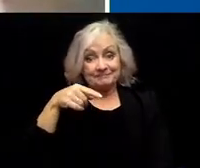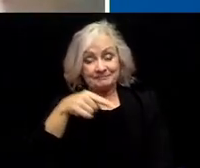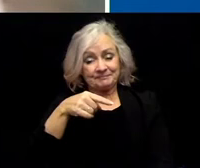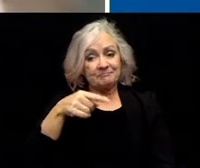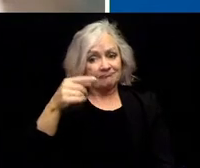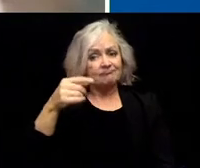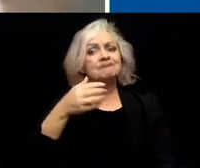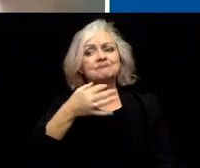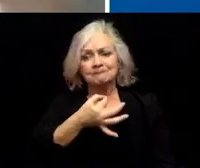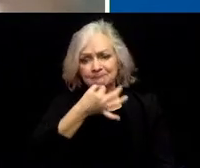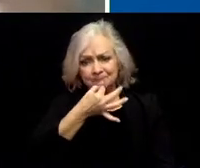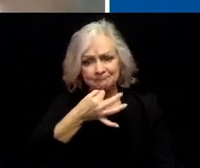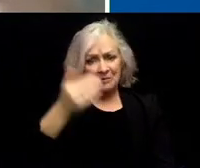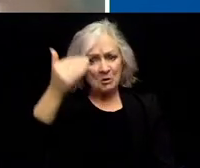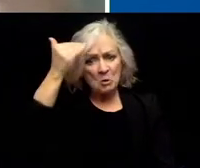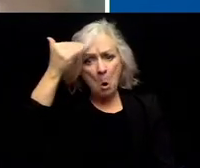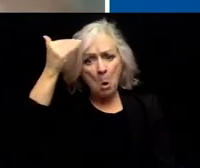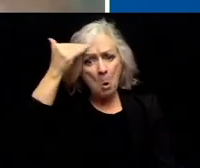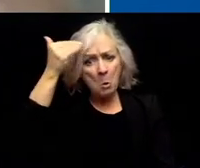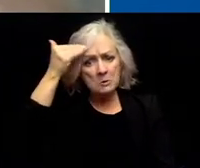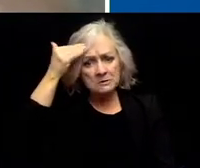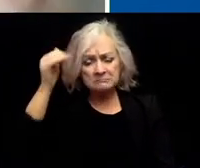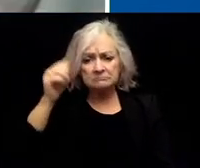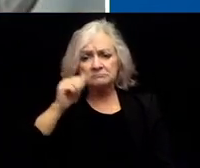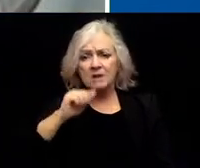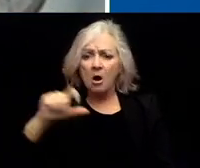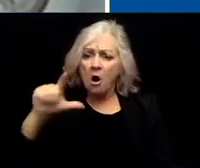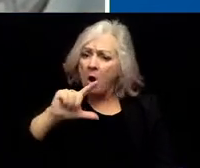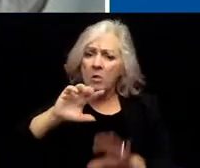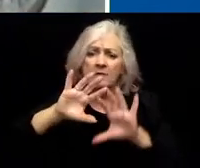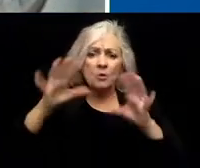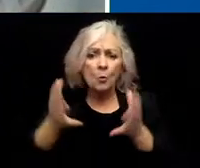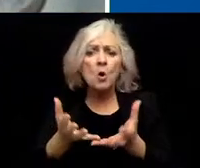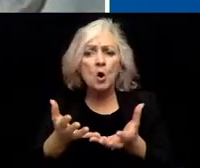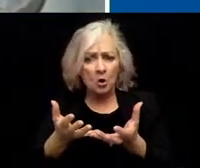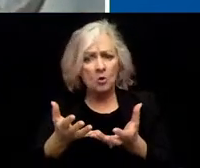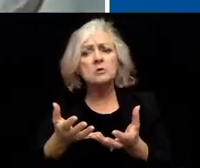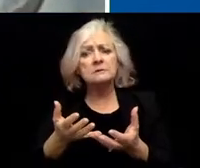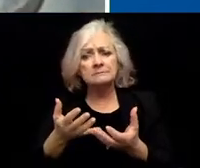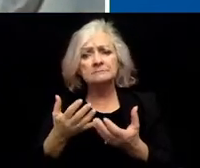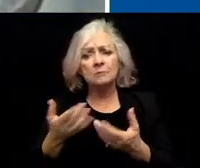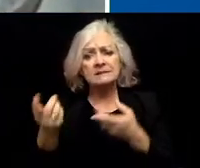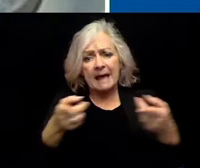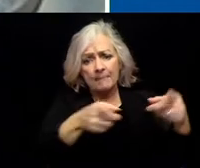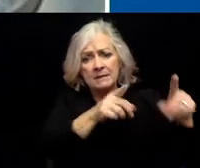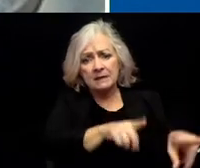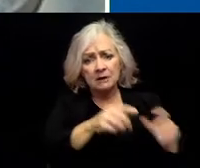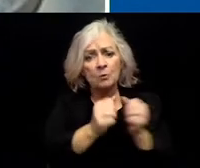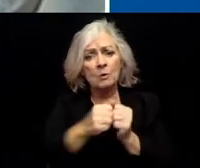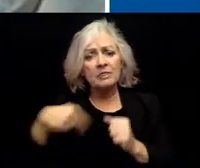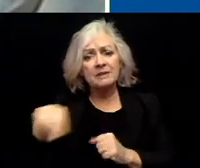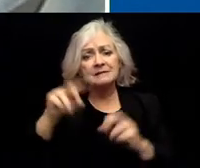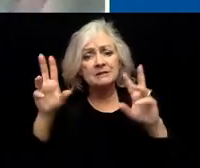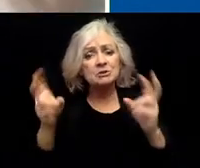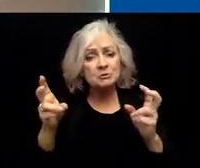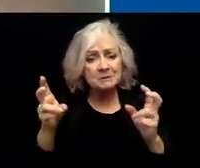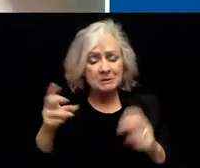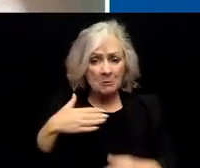state on these issues than anybody I know personally. So Vikram, maybe to start